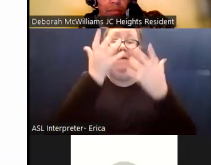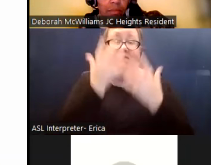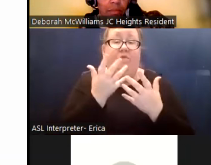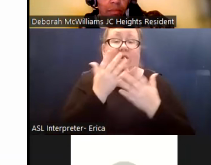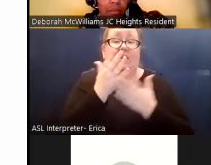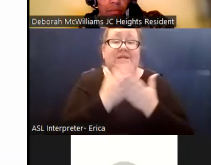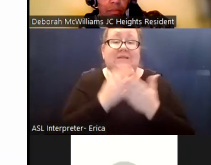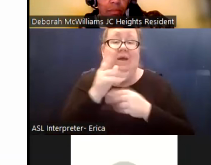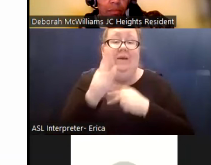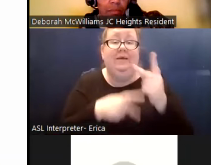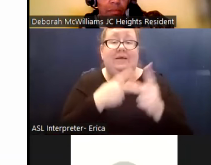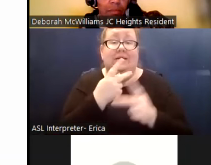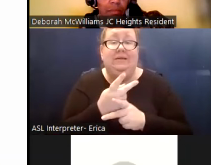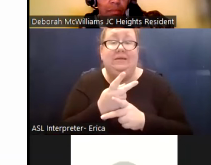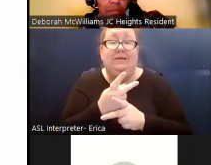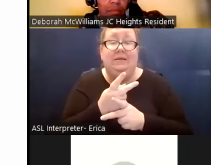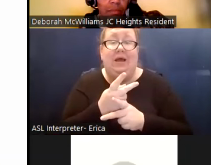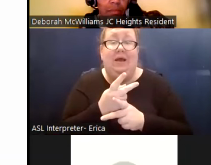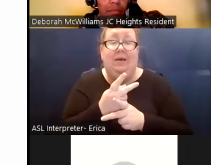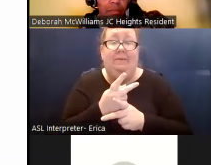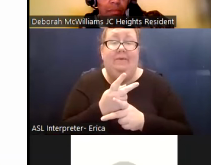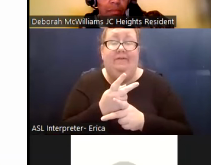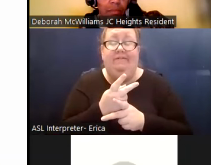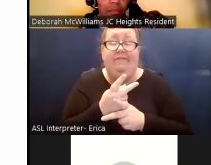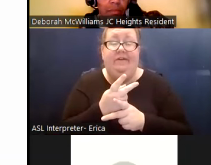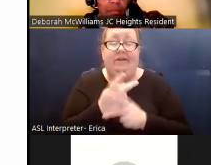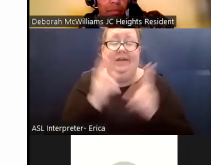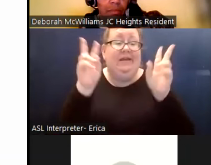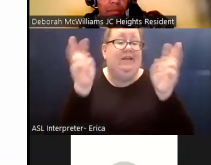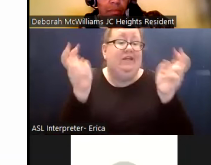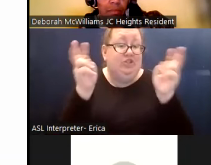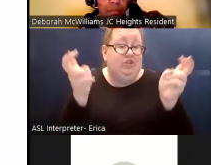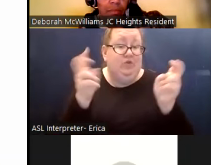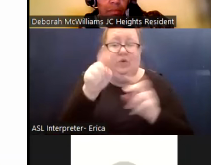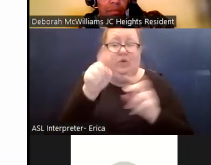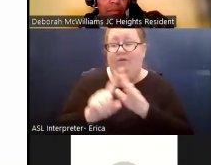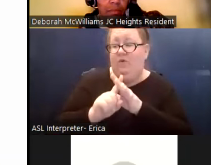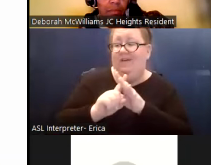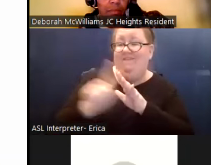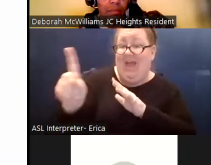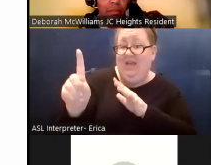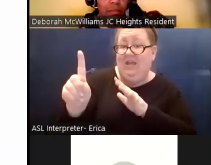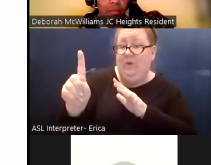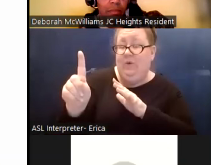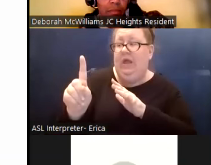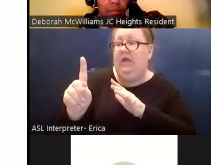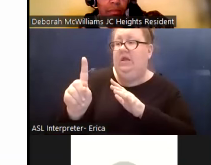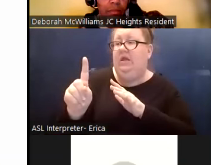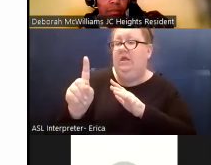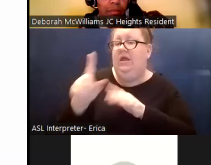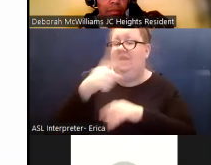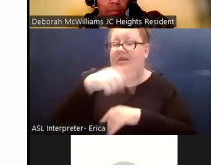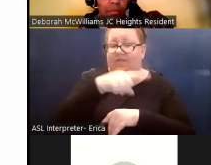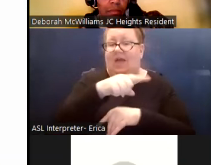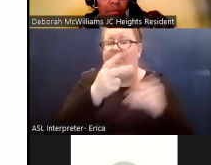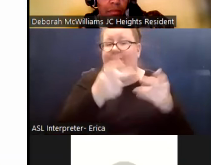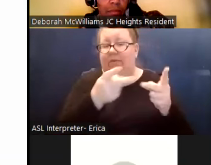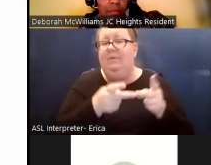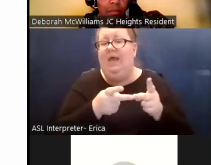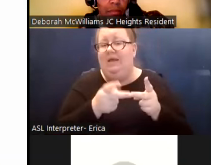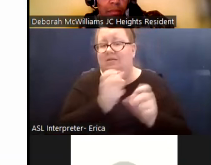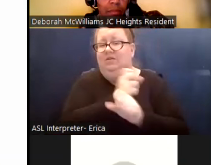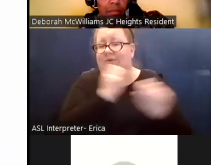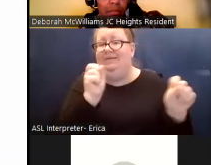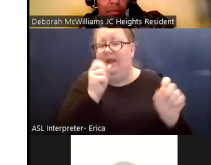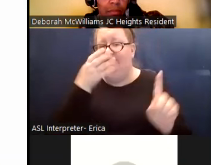of issue where you have to evacuate, hopefully the resilience hub would be a safe place where you